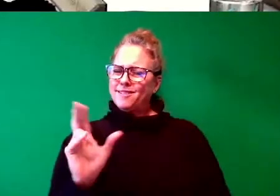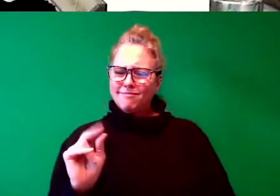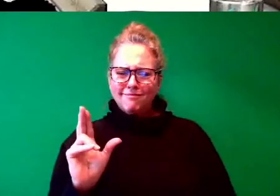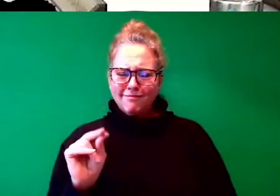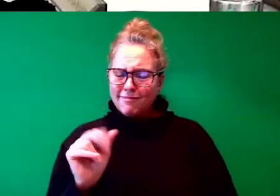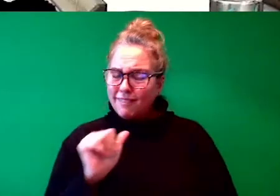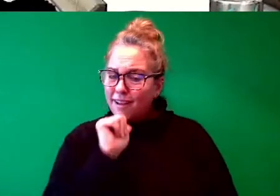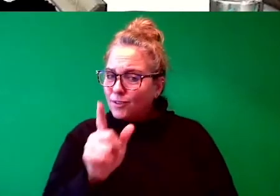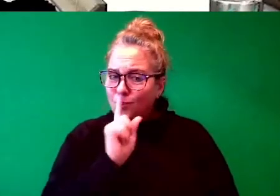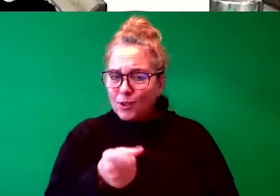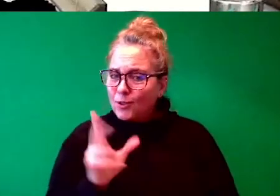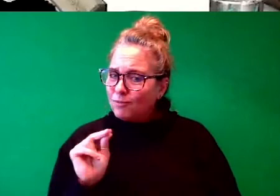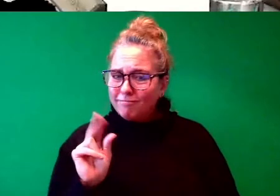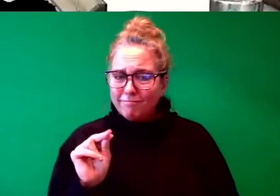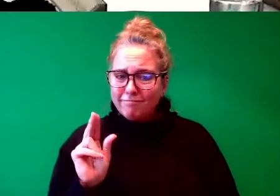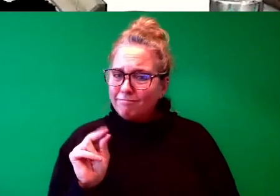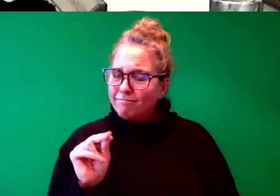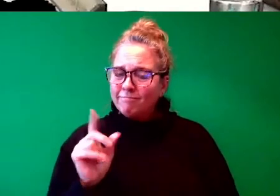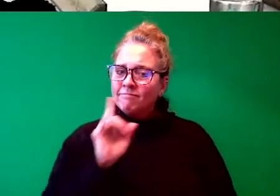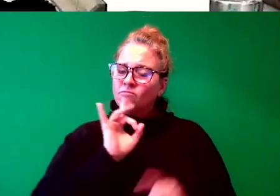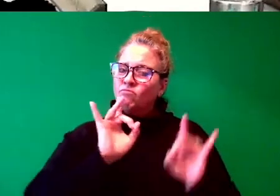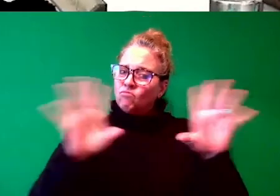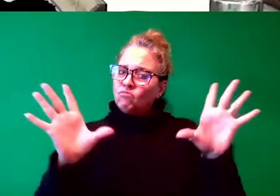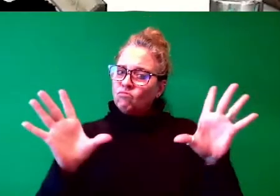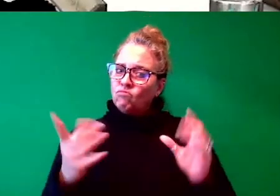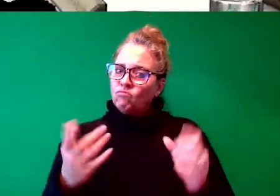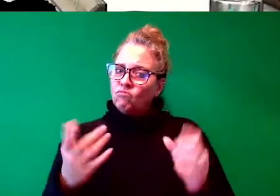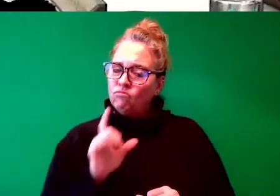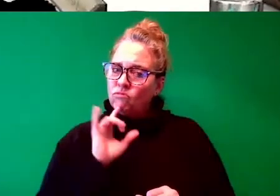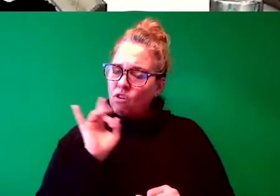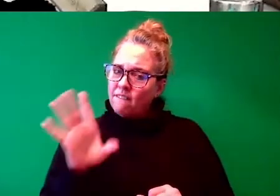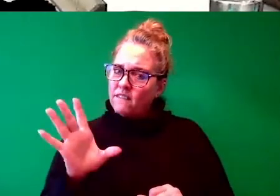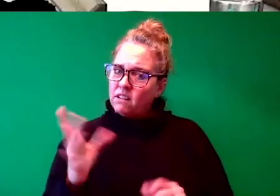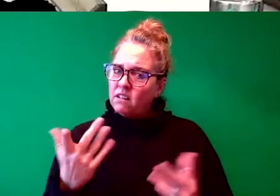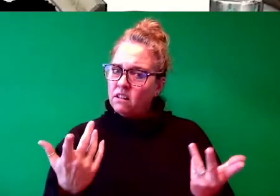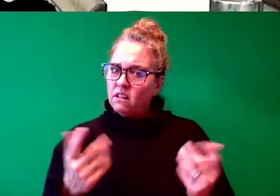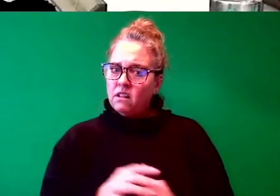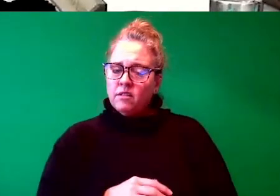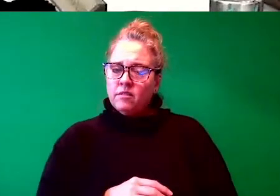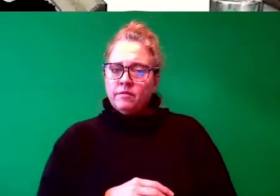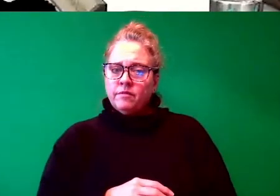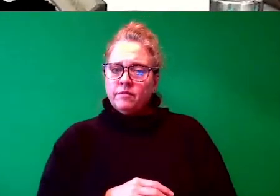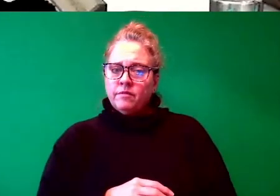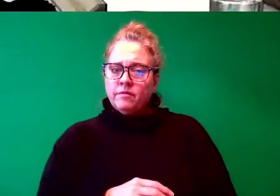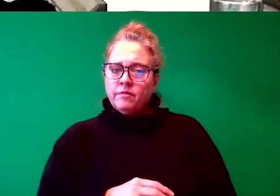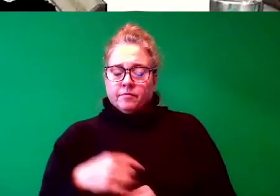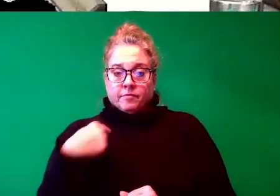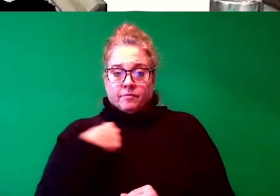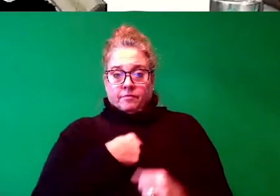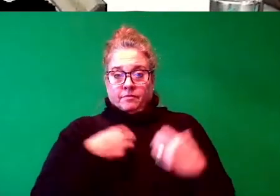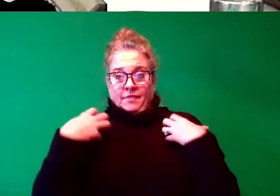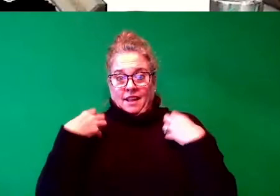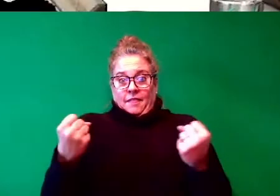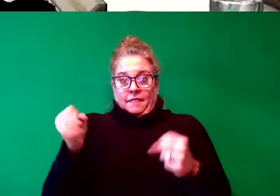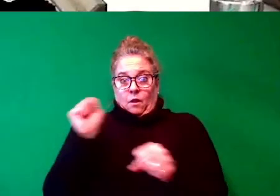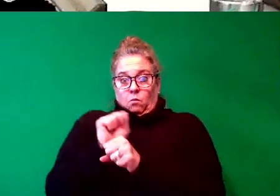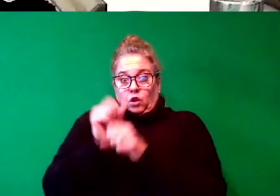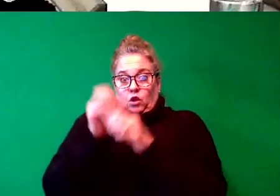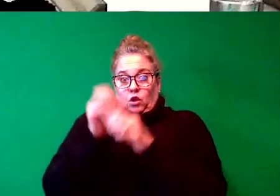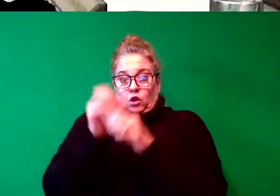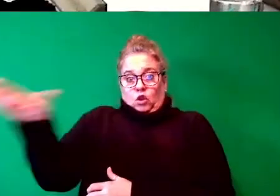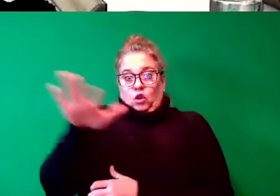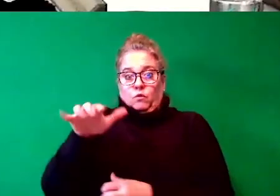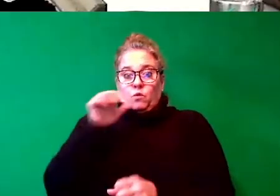being untrue, it is also shameful. Healthcare workers have done a hero's job of trying to save